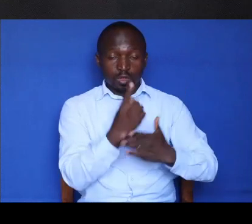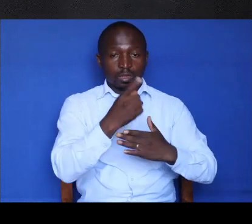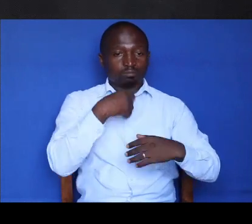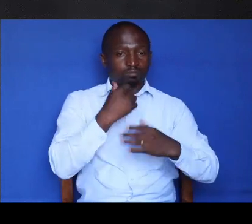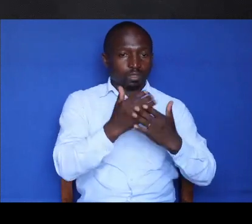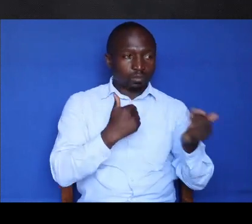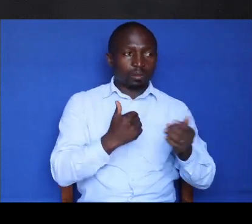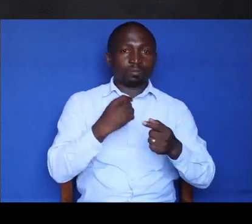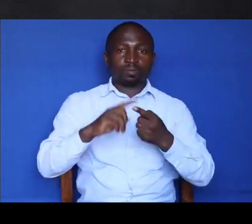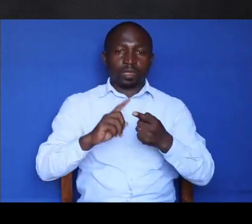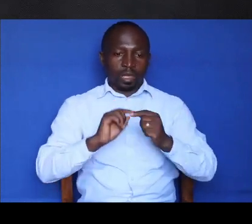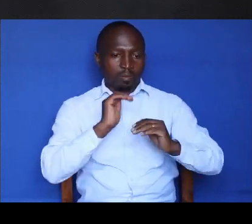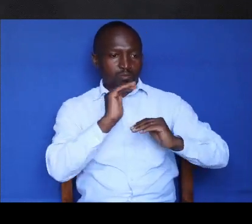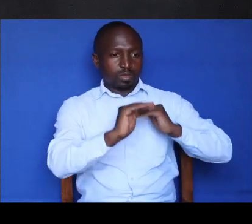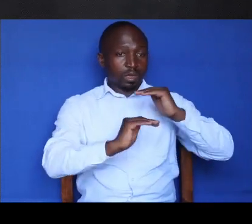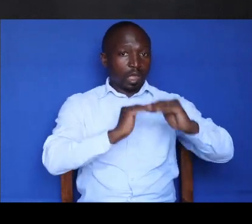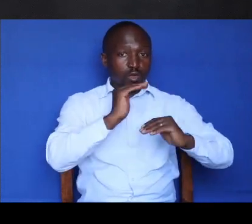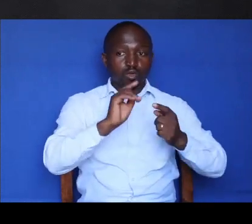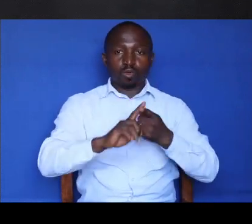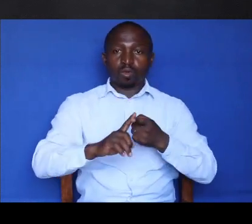fluvial process